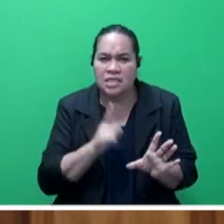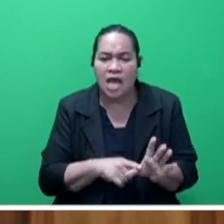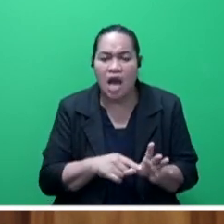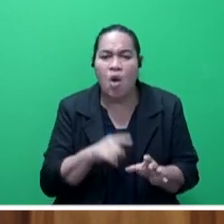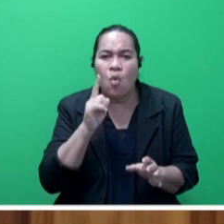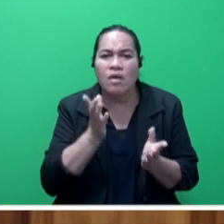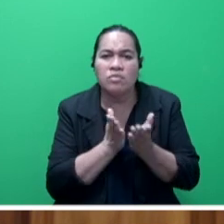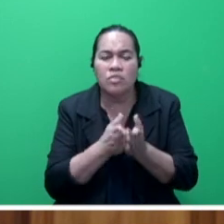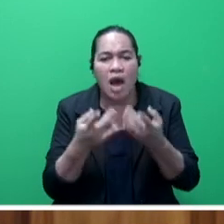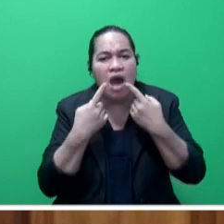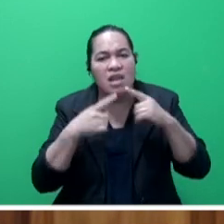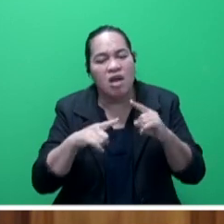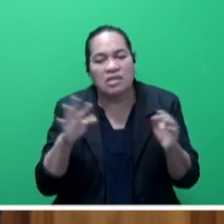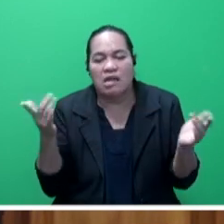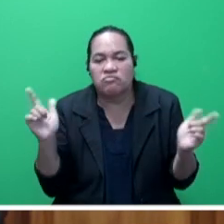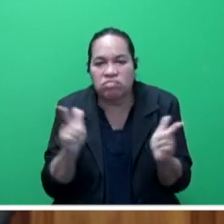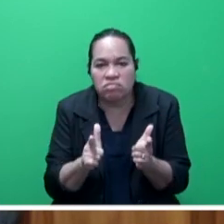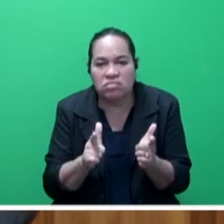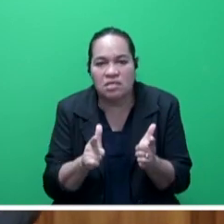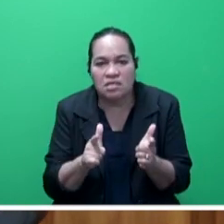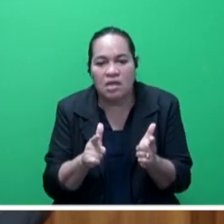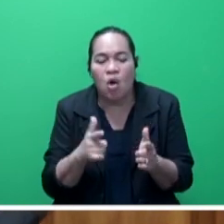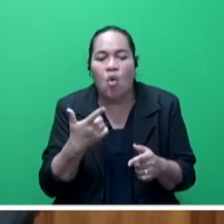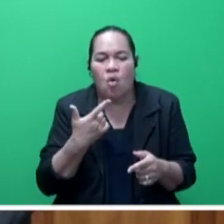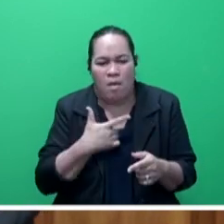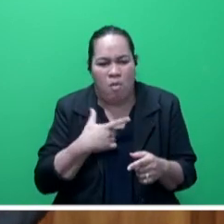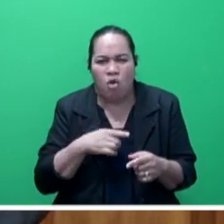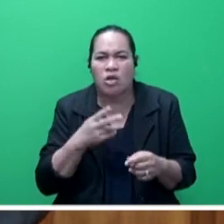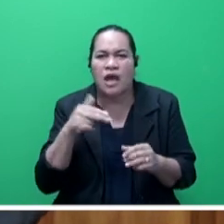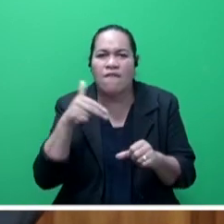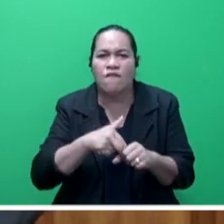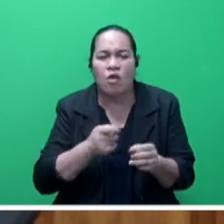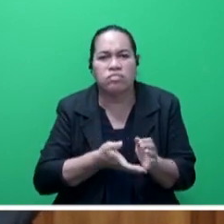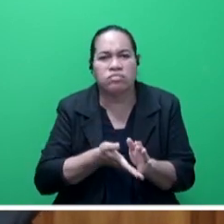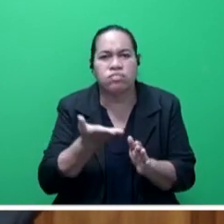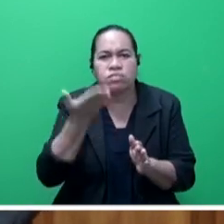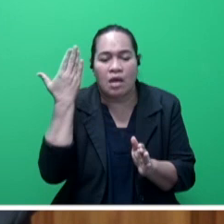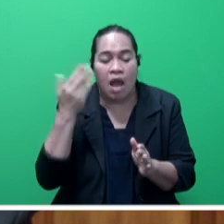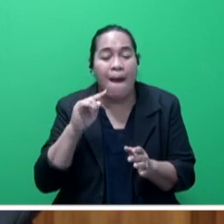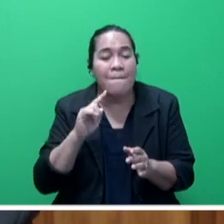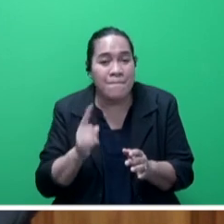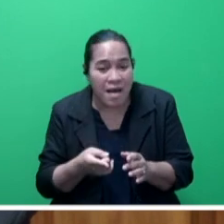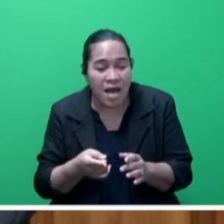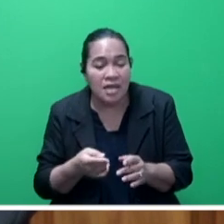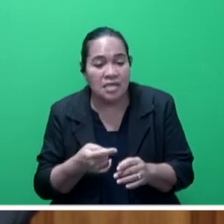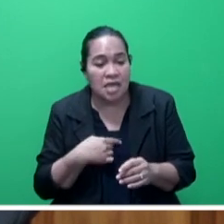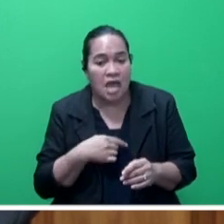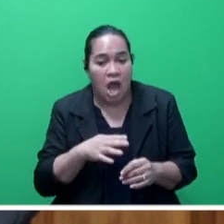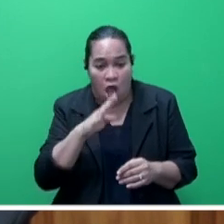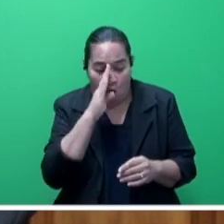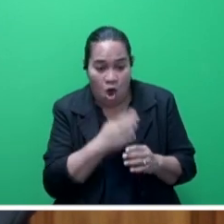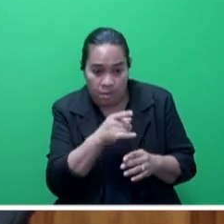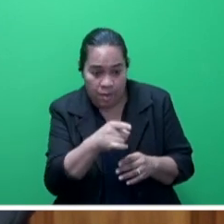Fiji announced the downsizing of its fleets in operation because of the hike in fuel costs. However, Mr. Speaker, sir, Mr. Charlie, I hope you're listening,